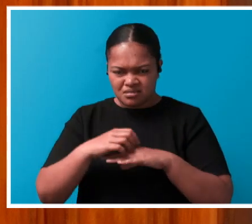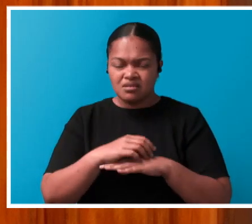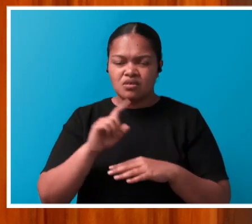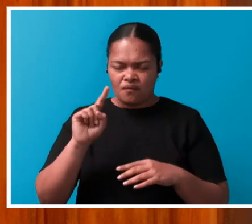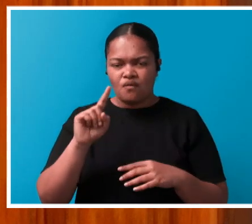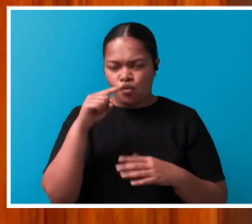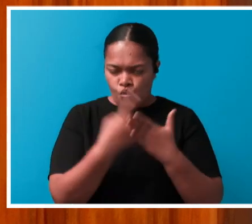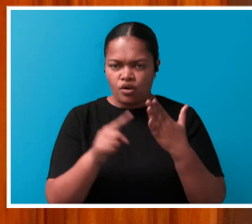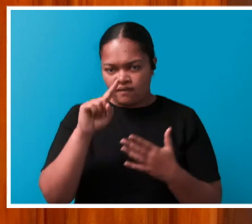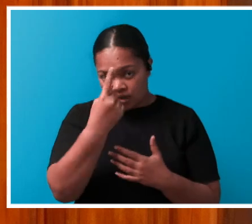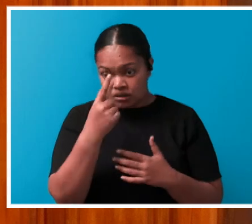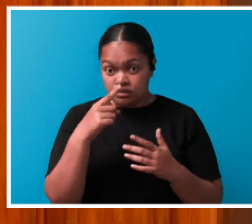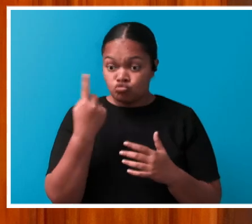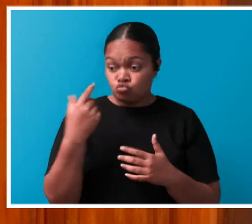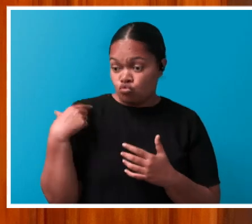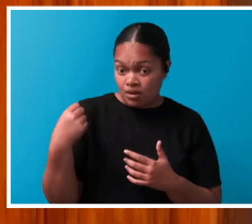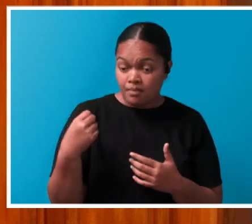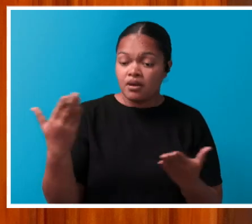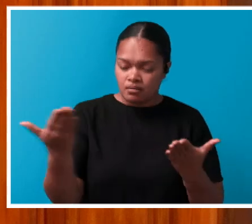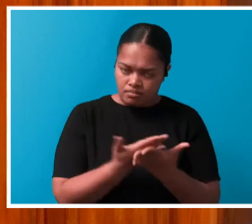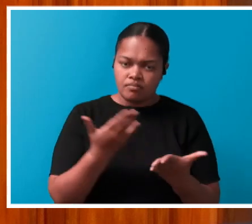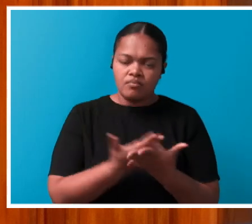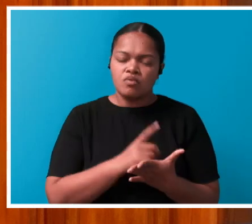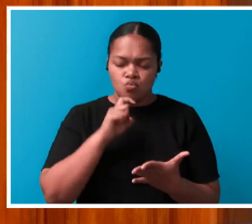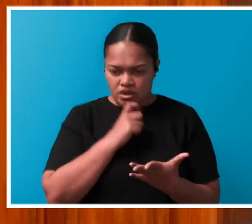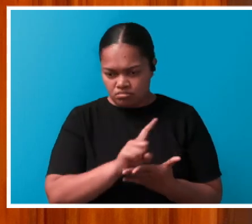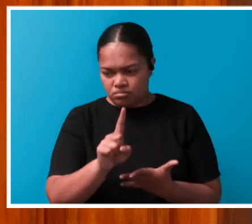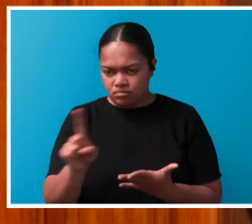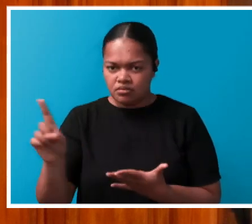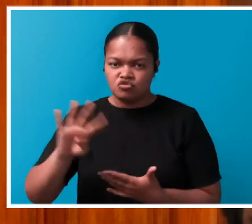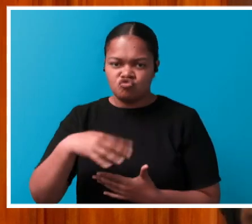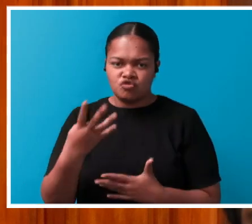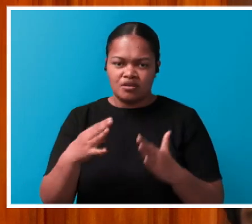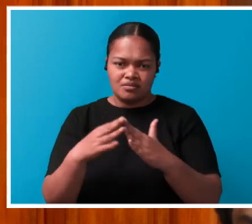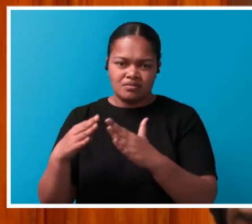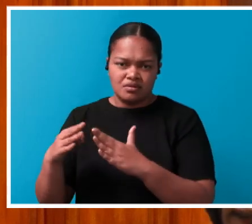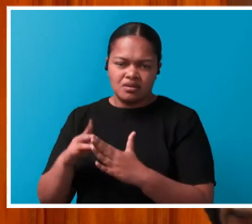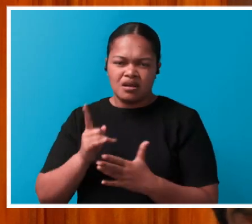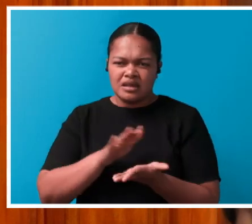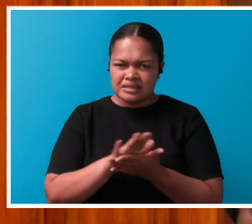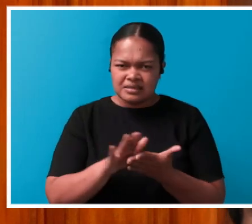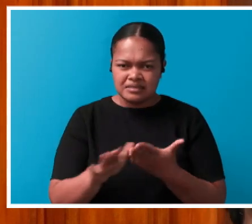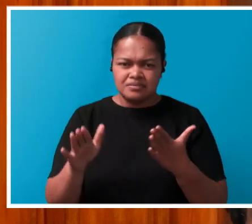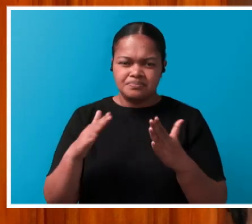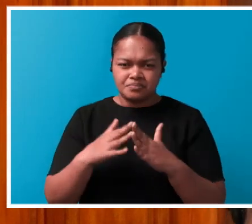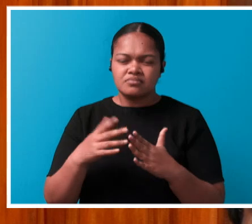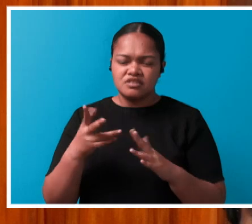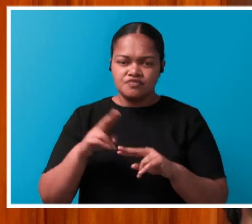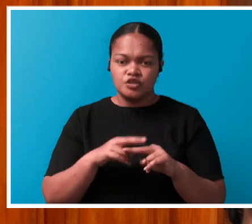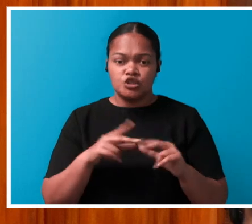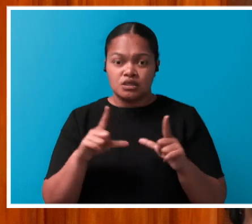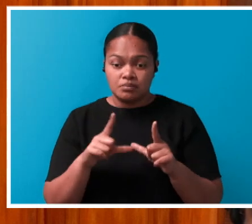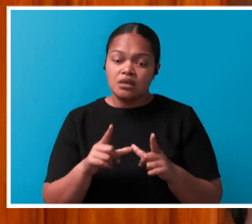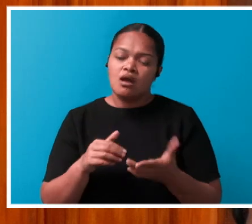basis. Subsequently, through the necessary approval process, Fleek Hygiene Fiji Limited, the approved